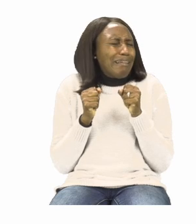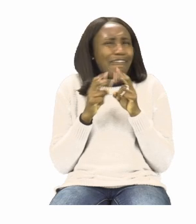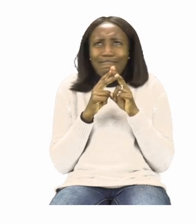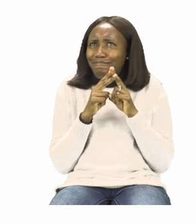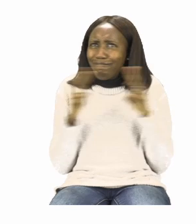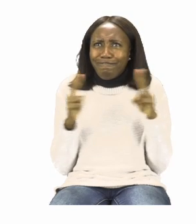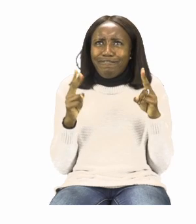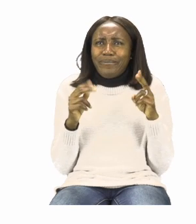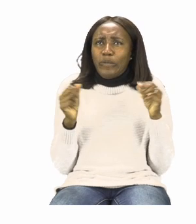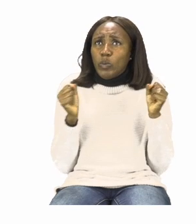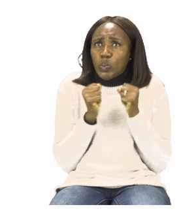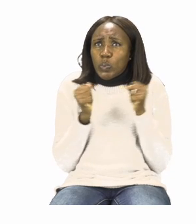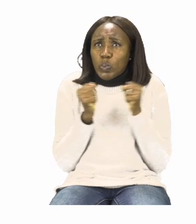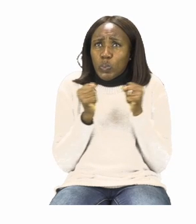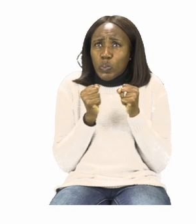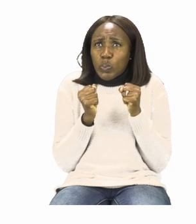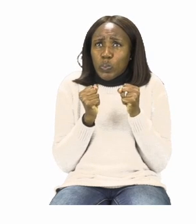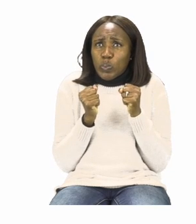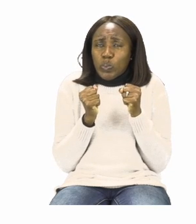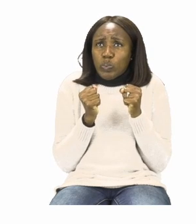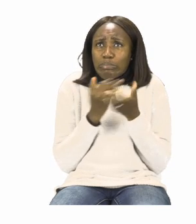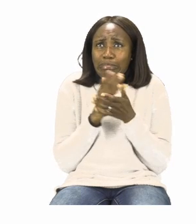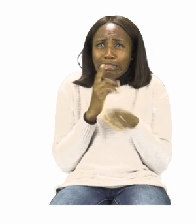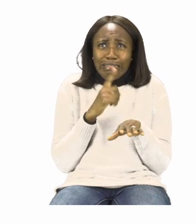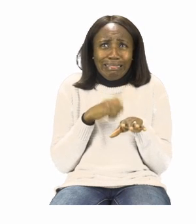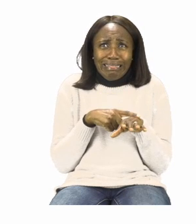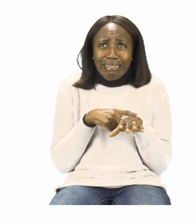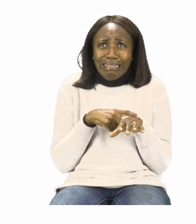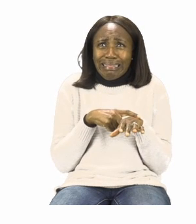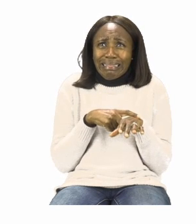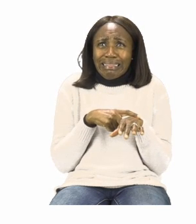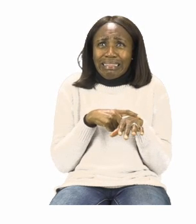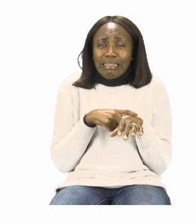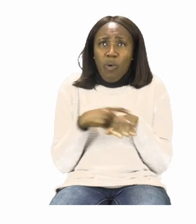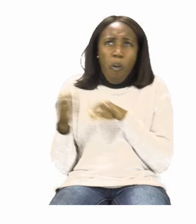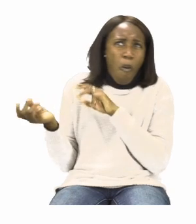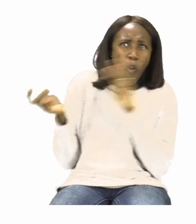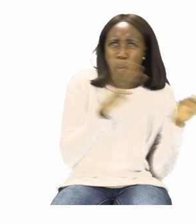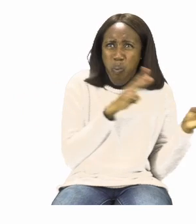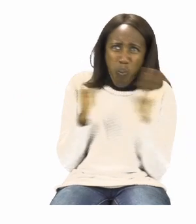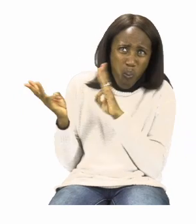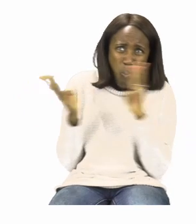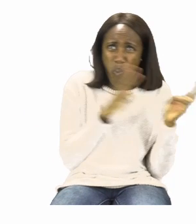cold. Sometimes it can even be a little windy.